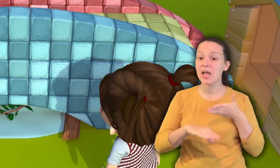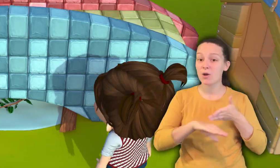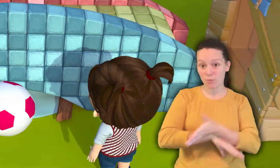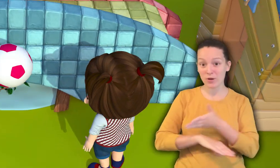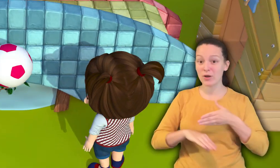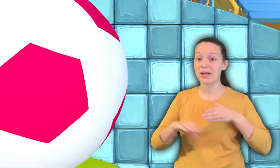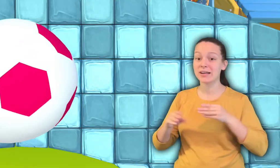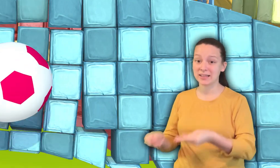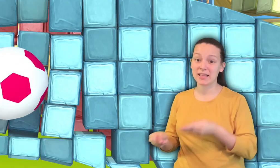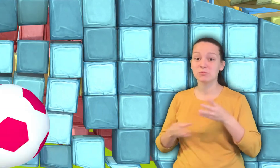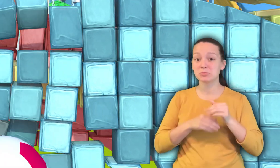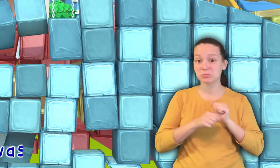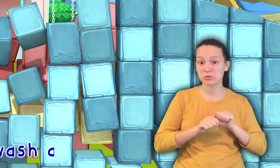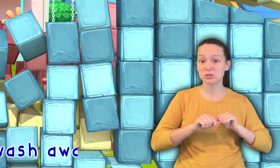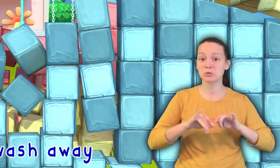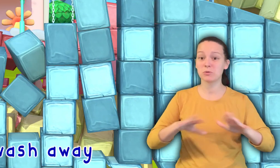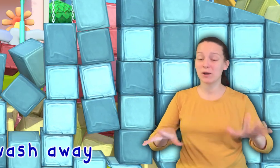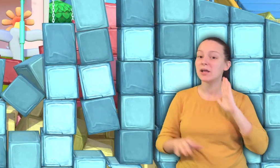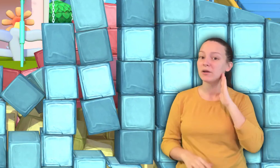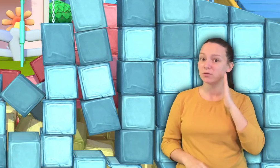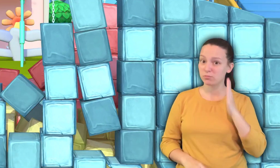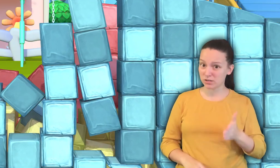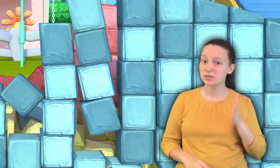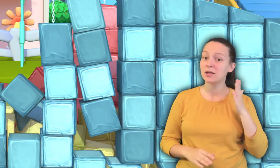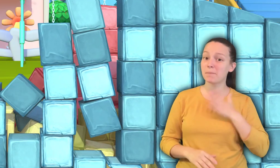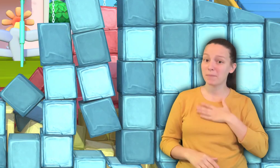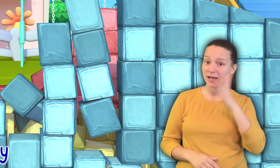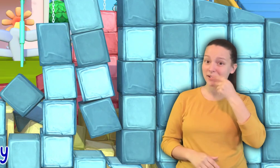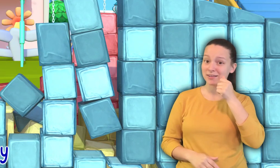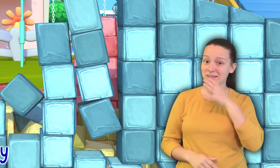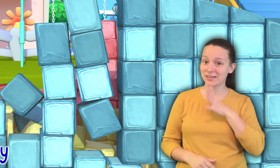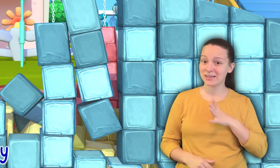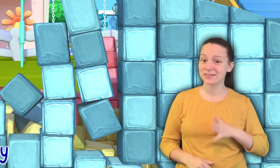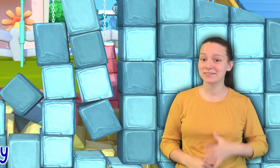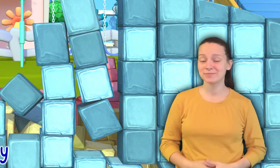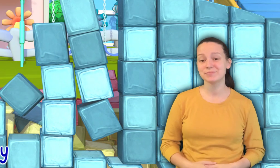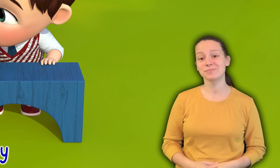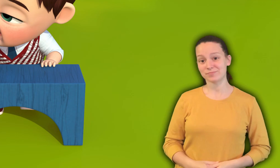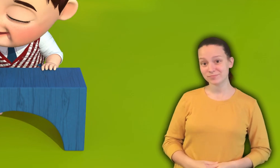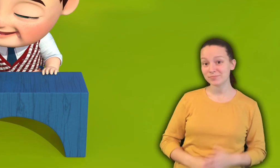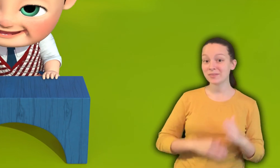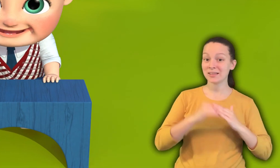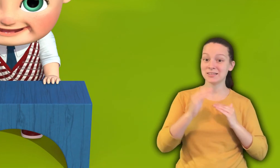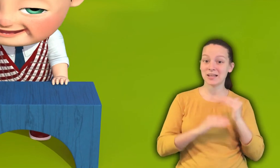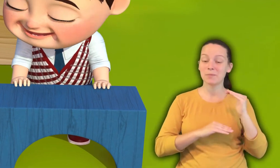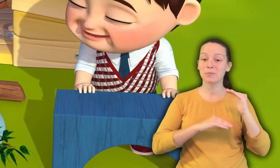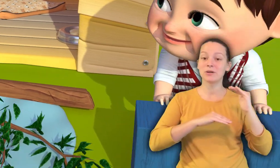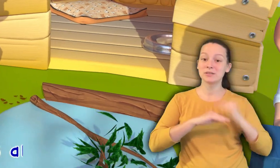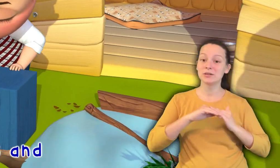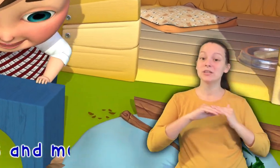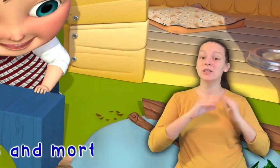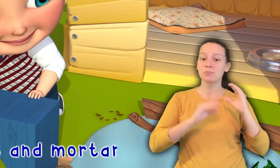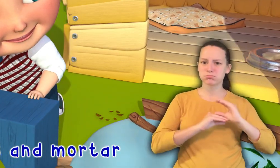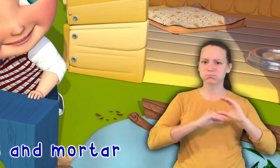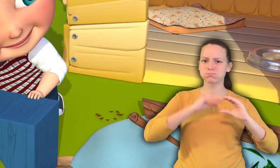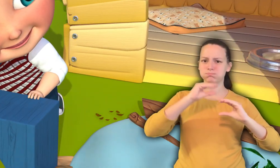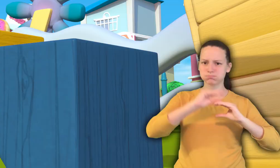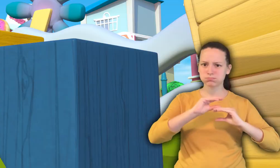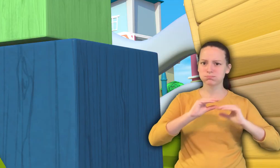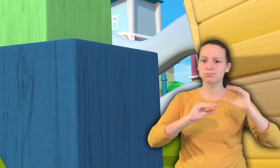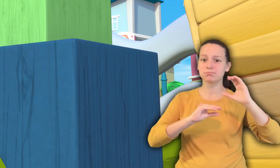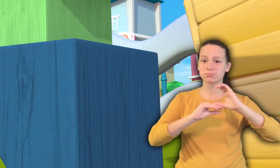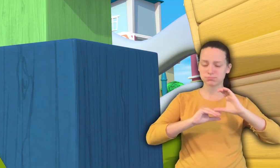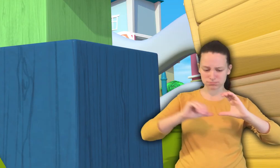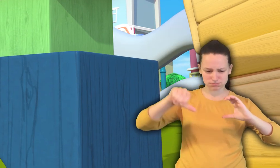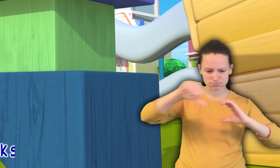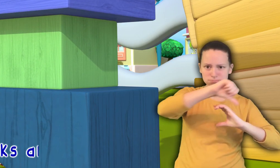away. Wood and clay will wash away, my fair lady. Build it up with bricks and mortar,